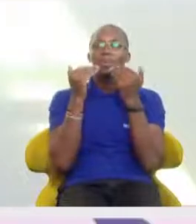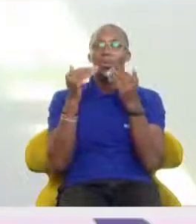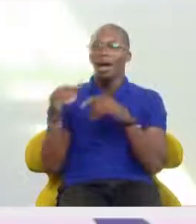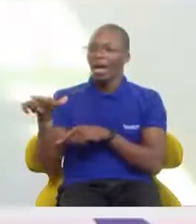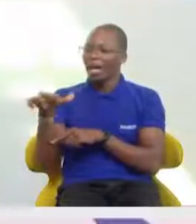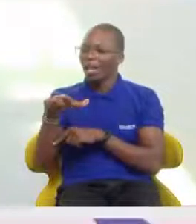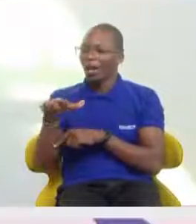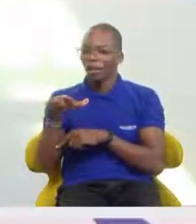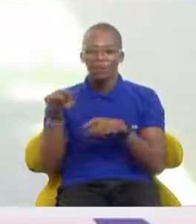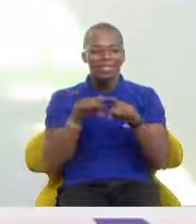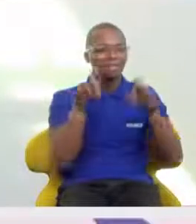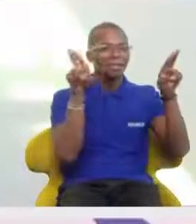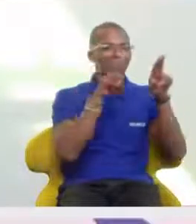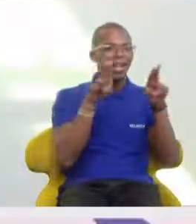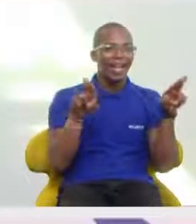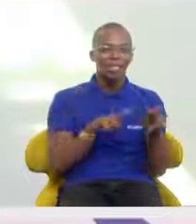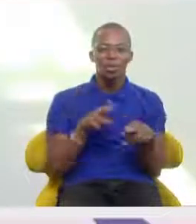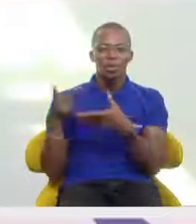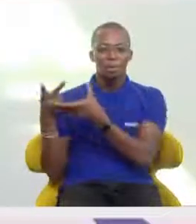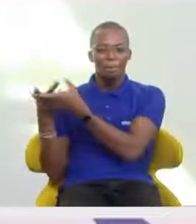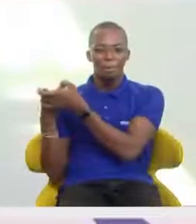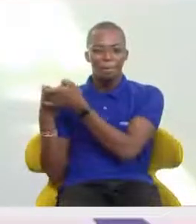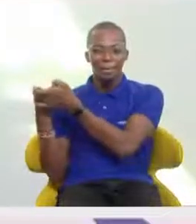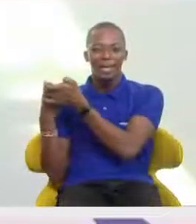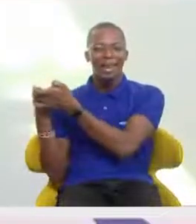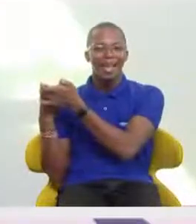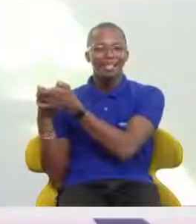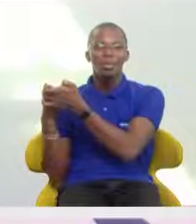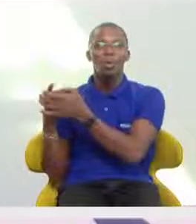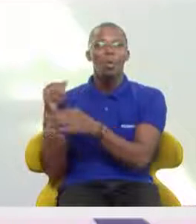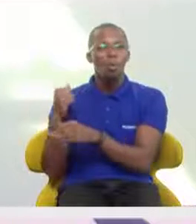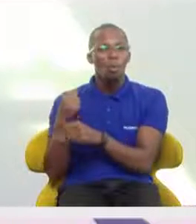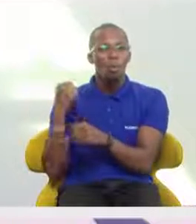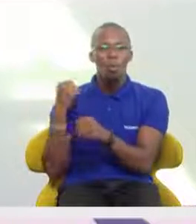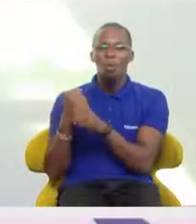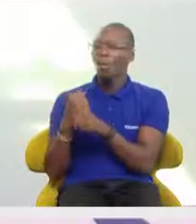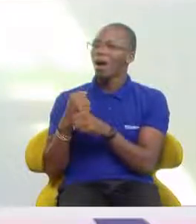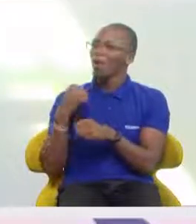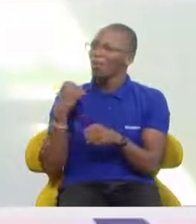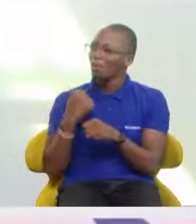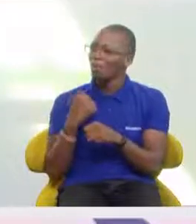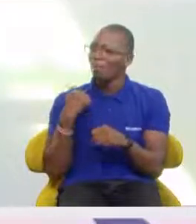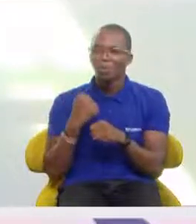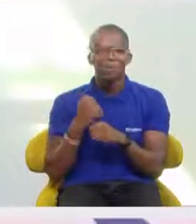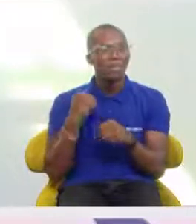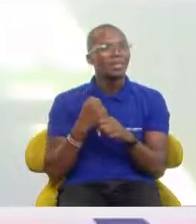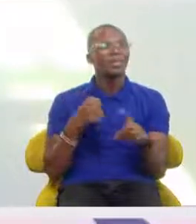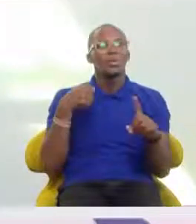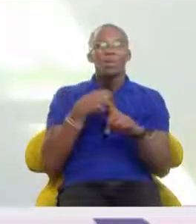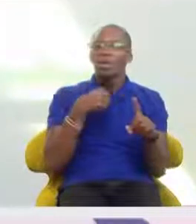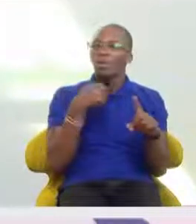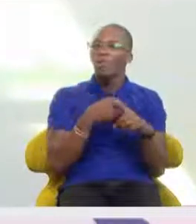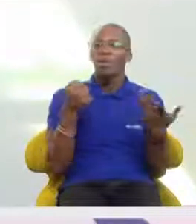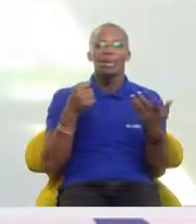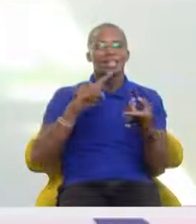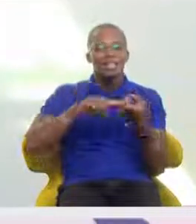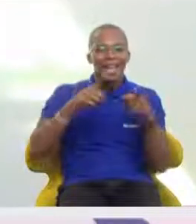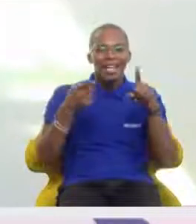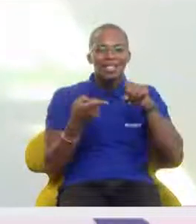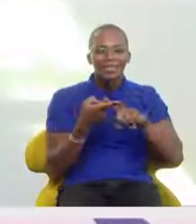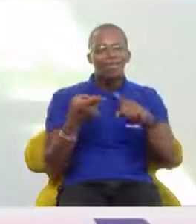you are all part of living history. This is the first in-person accessibility conference and the launchpad for the